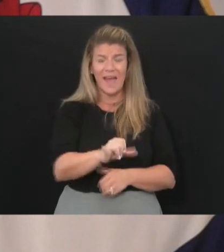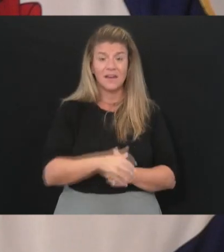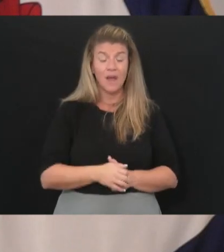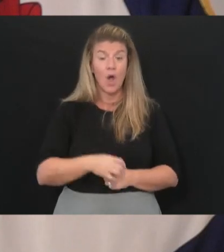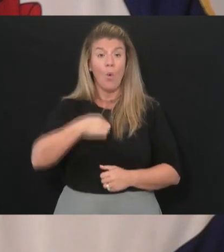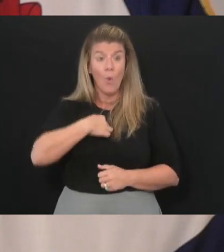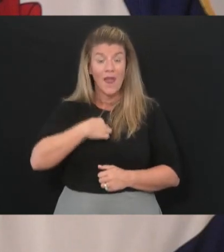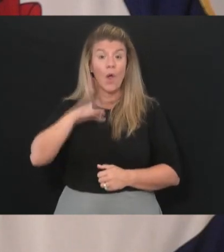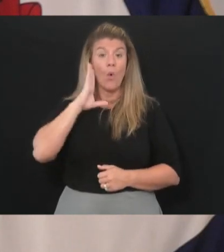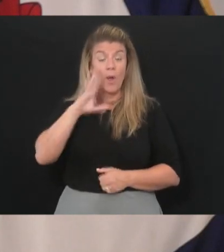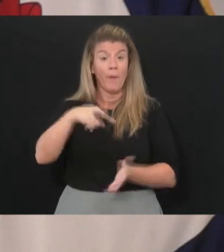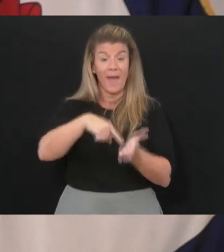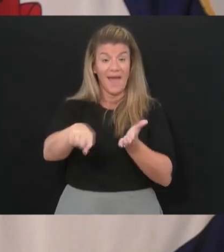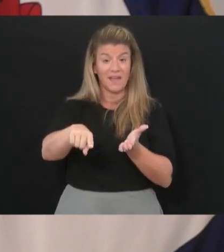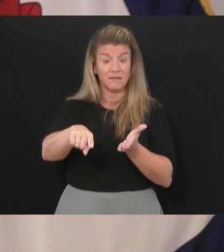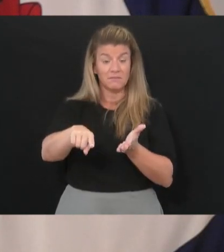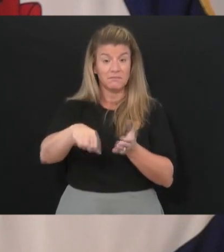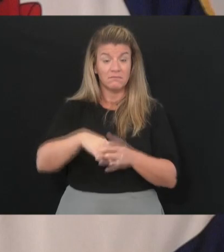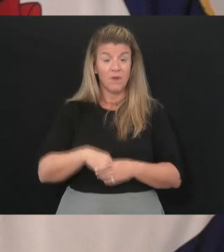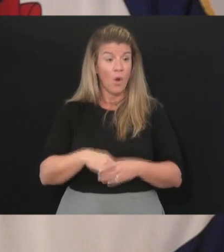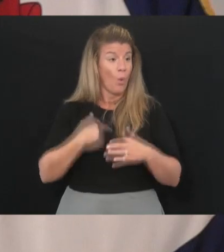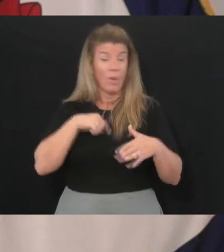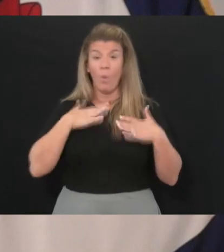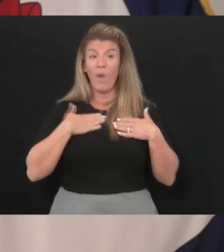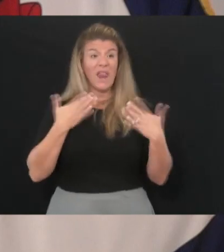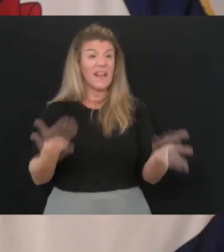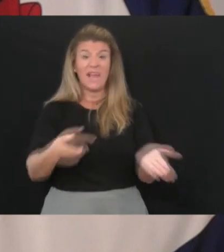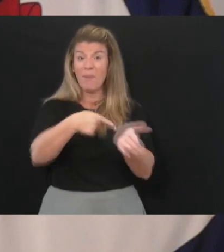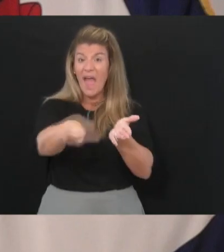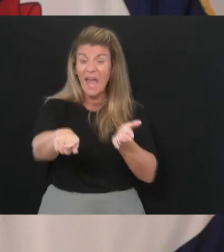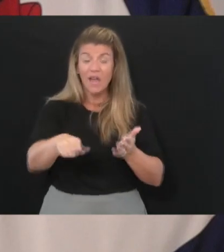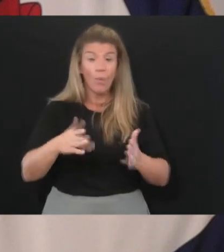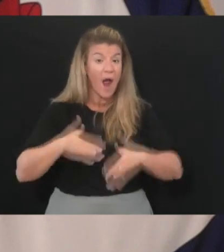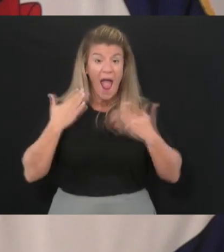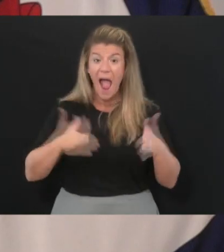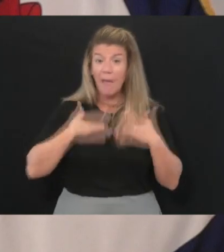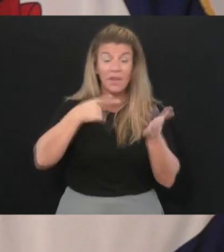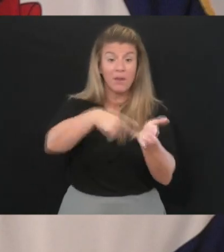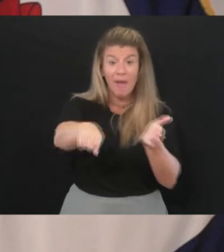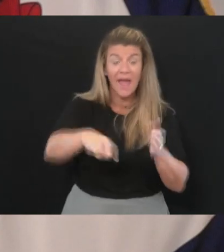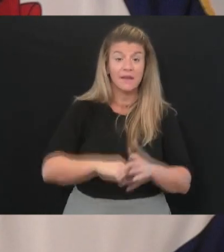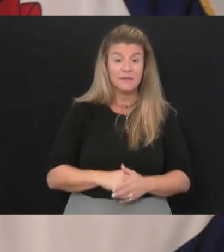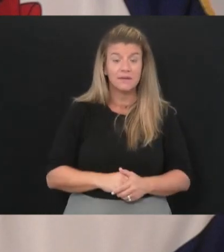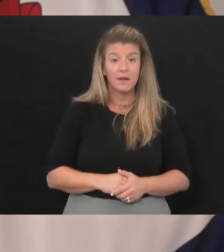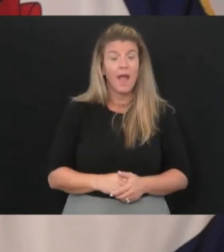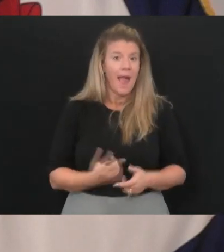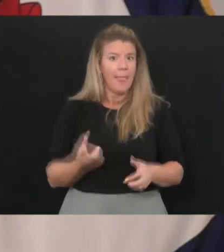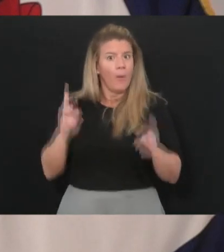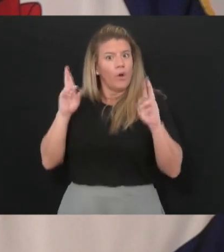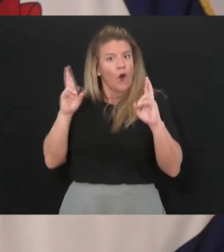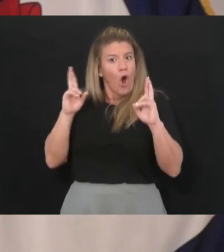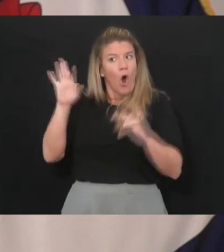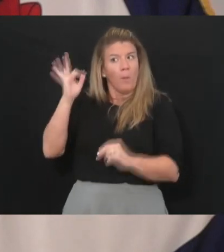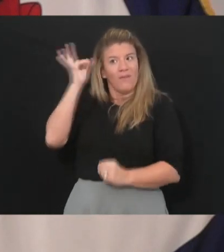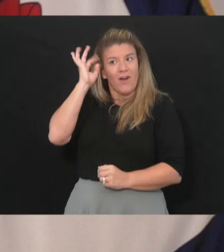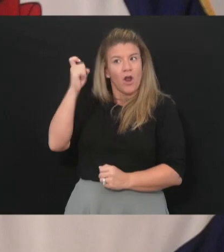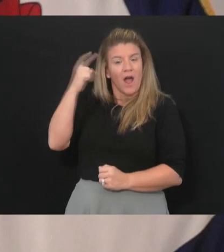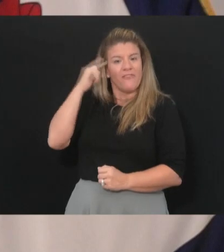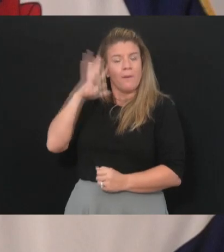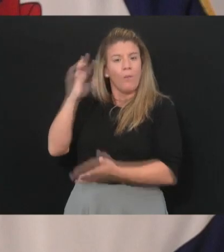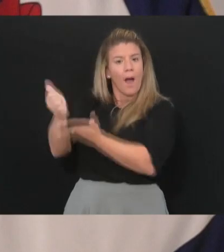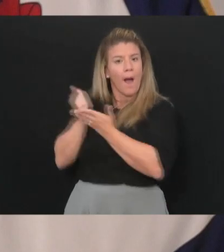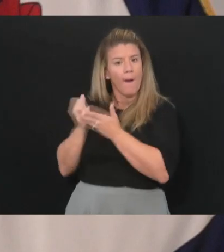very willingly, we're going to pay it and everything. We're hopeful that the federal government is going to reverse where the states don't have to pay